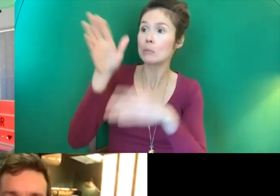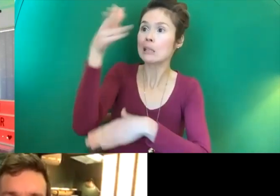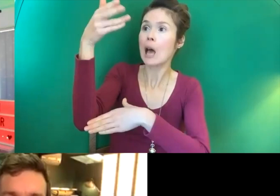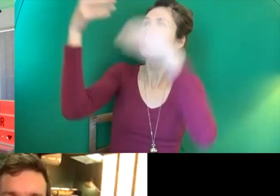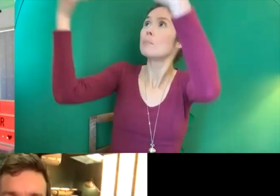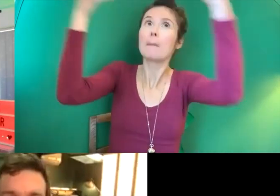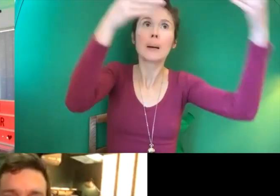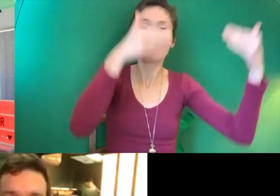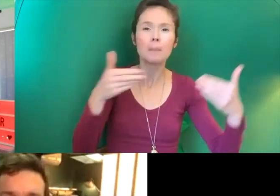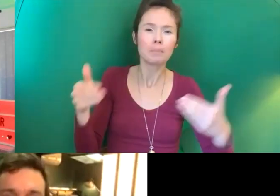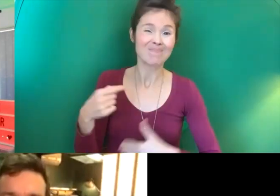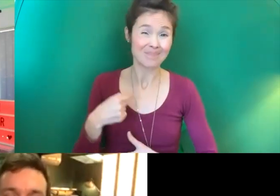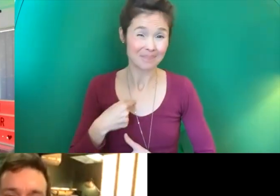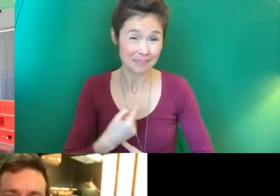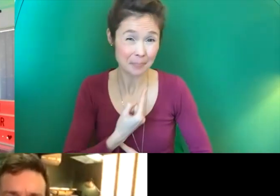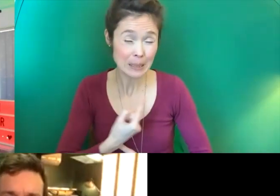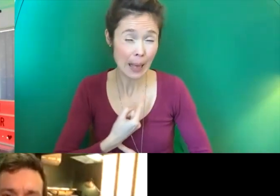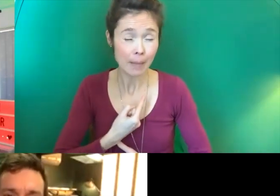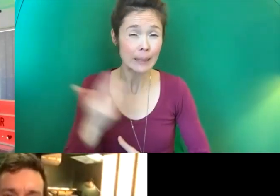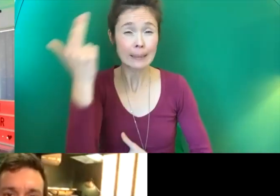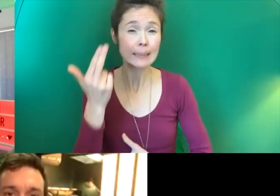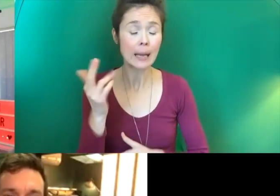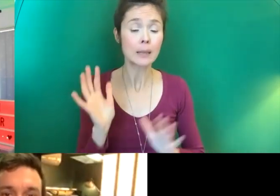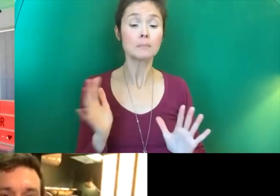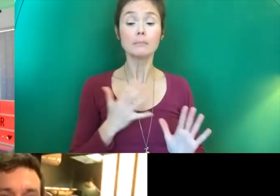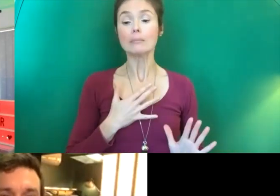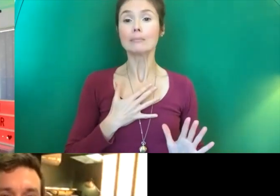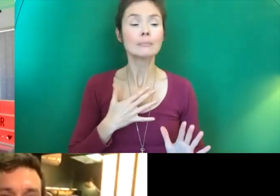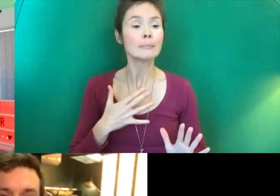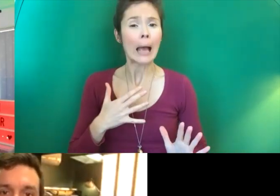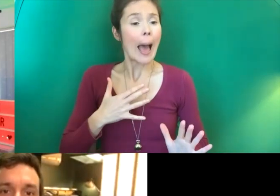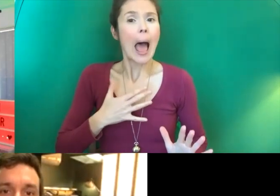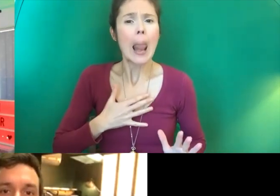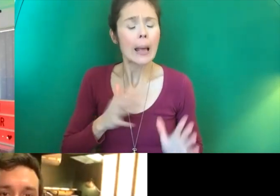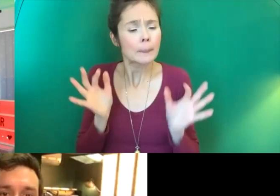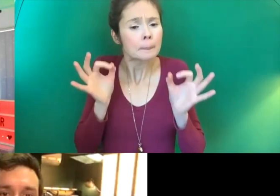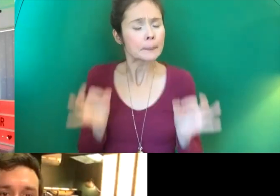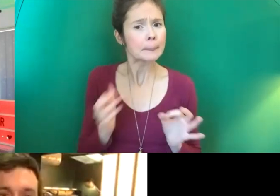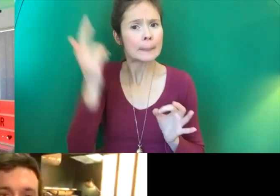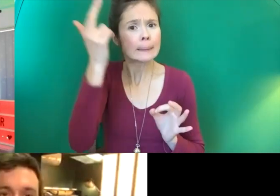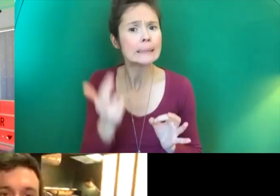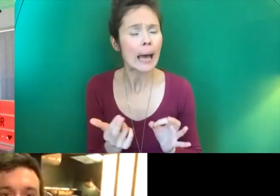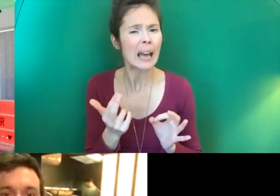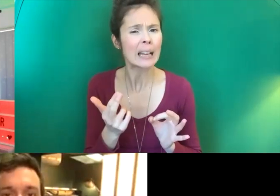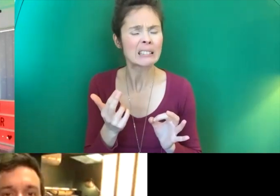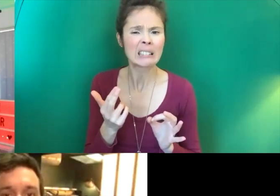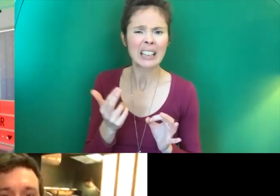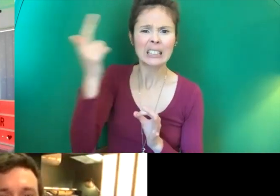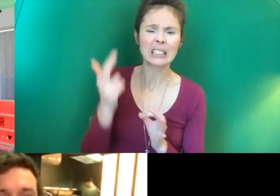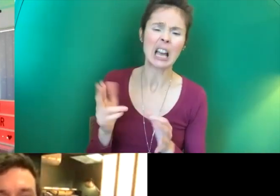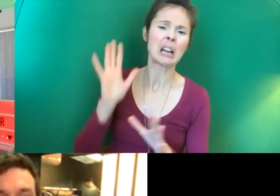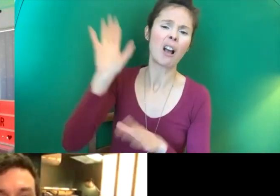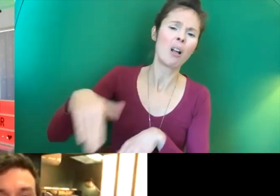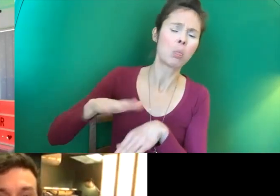of a design, I think things that are designed well are important as well, especially in a creative environment. So all our